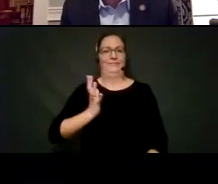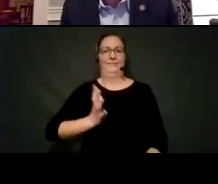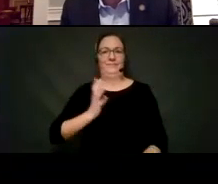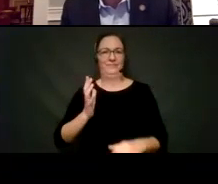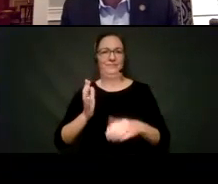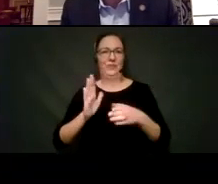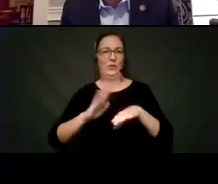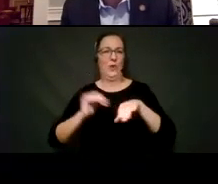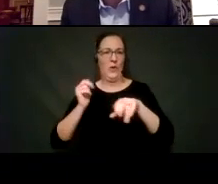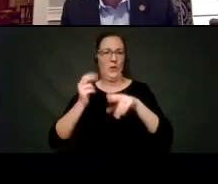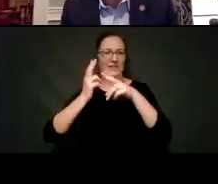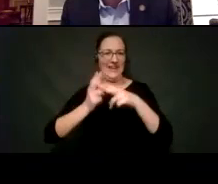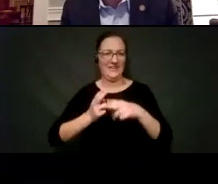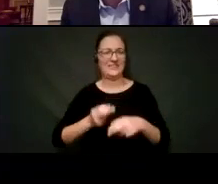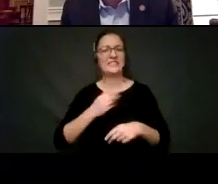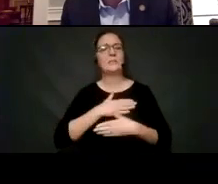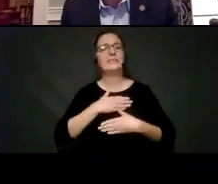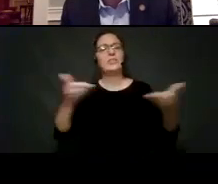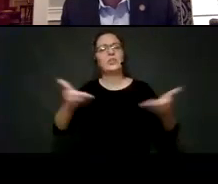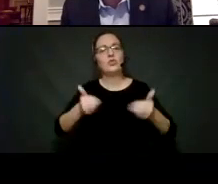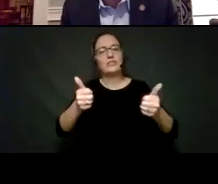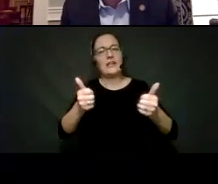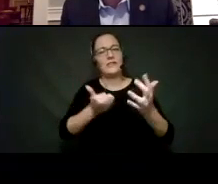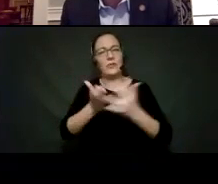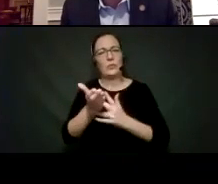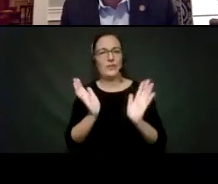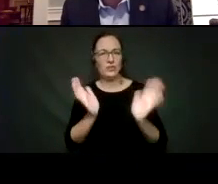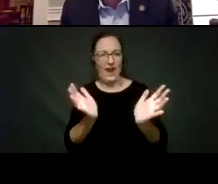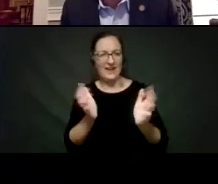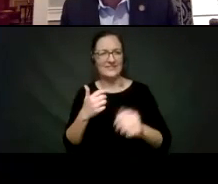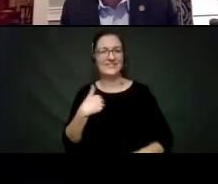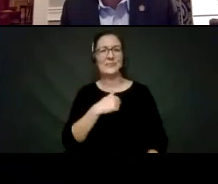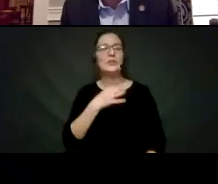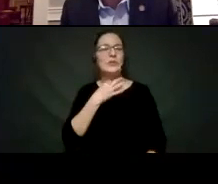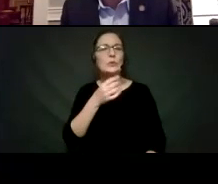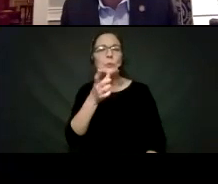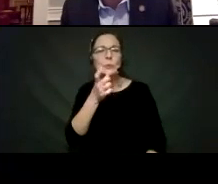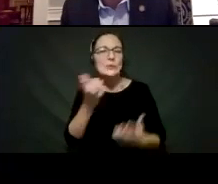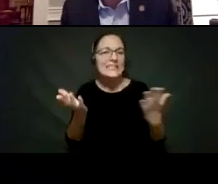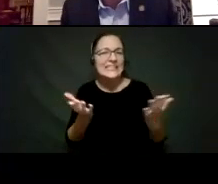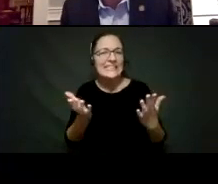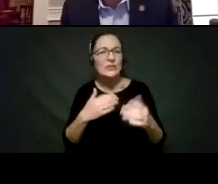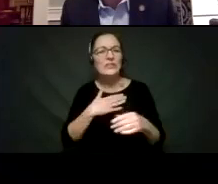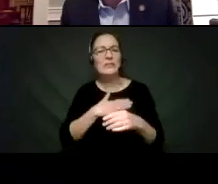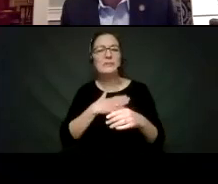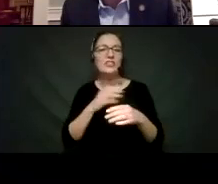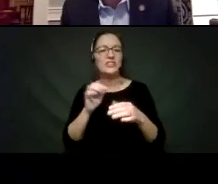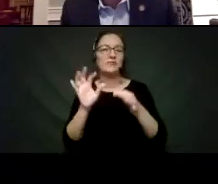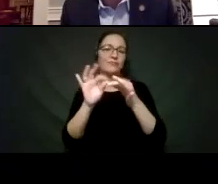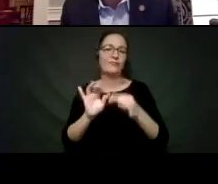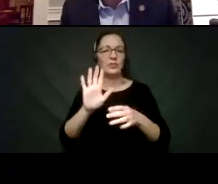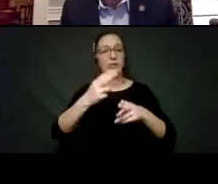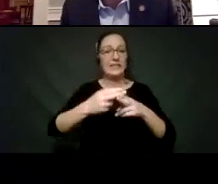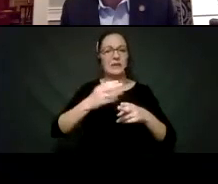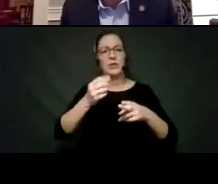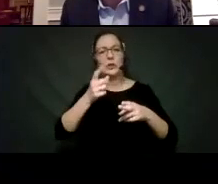yourself via the chat box, we would love to see who we have on the call today, and are also